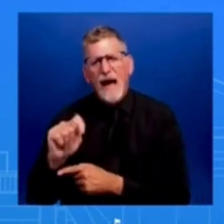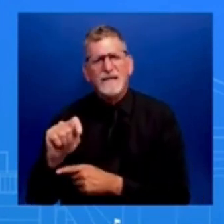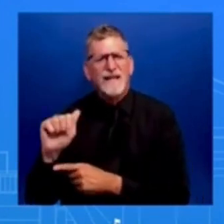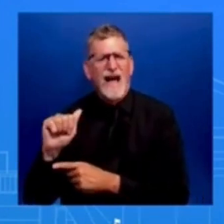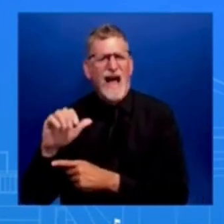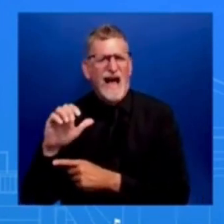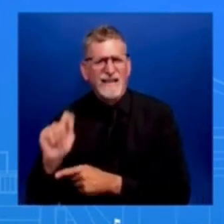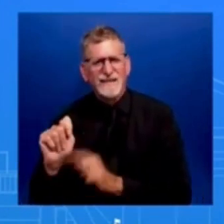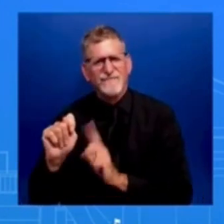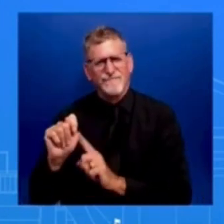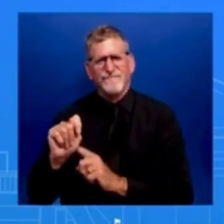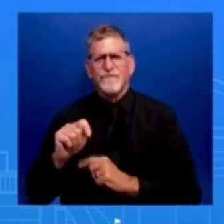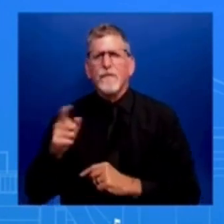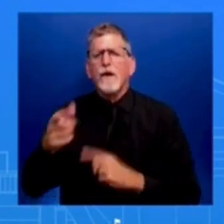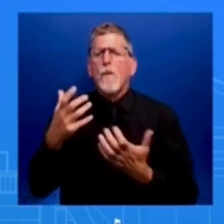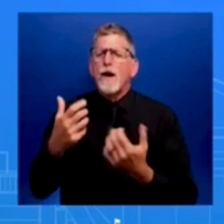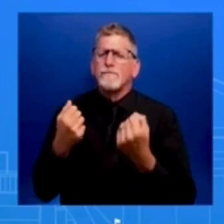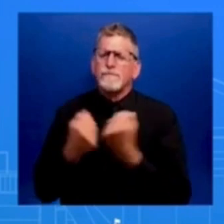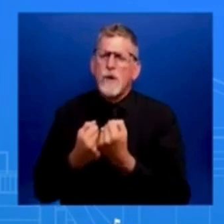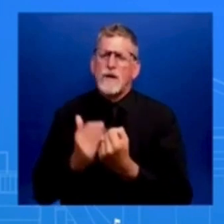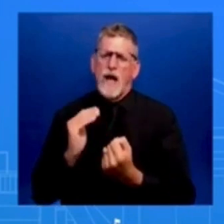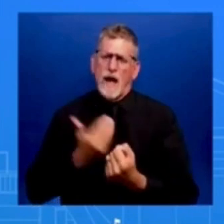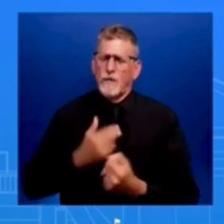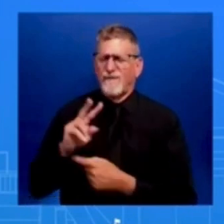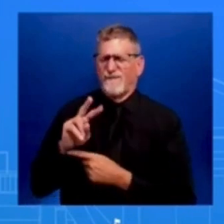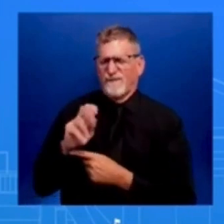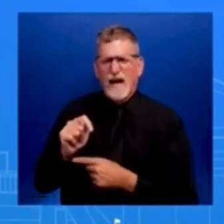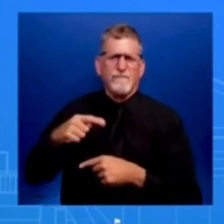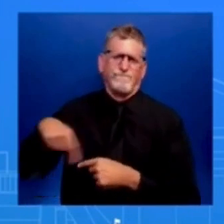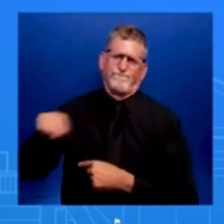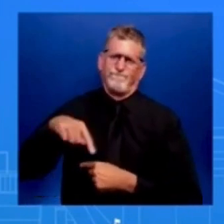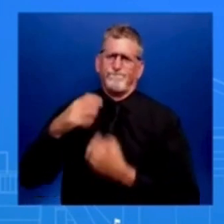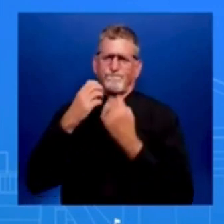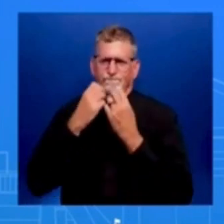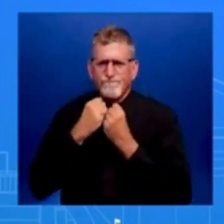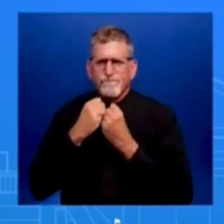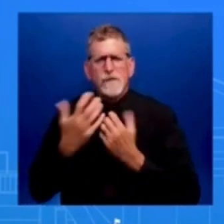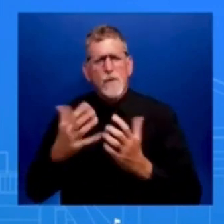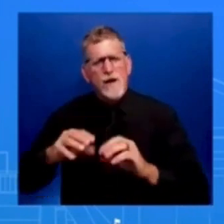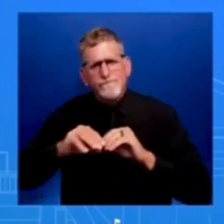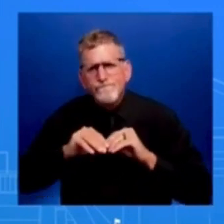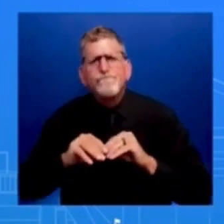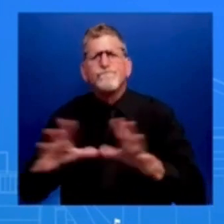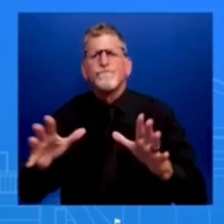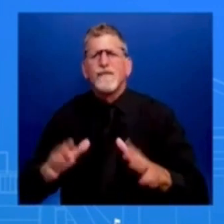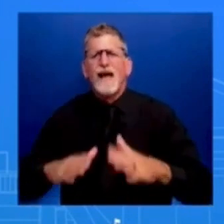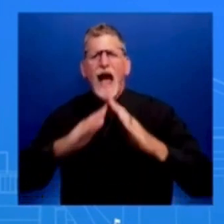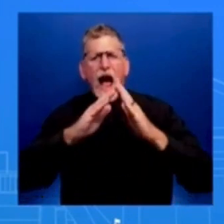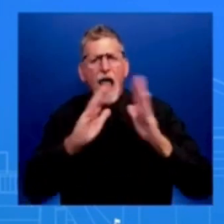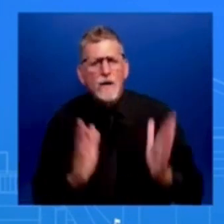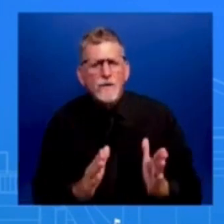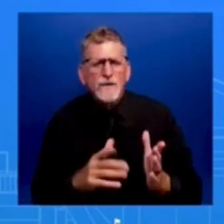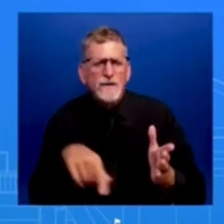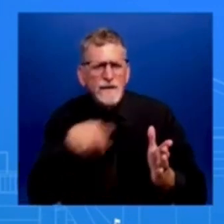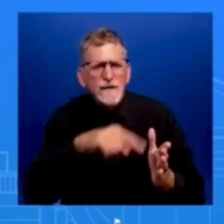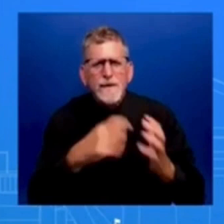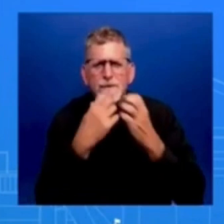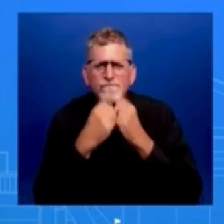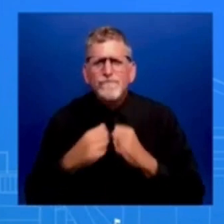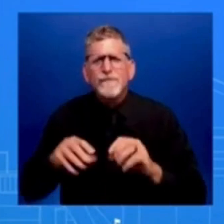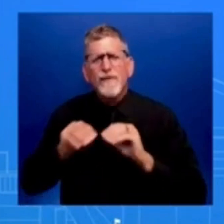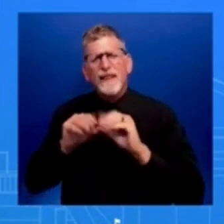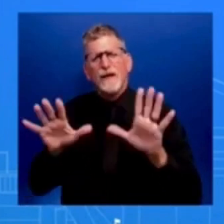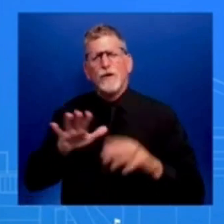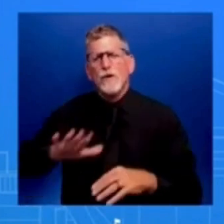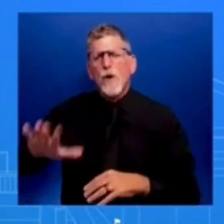they build on our progress to expand medical care and housing guarantees for veterans, invest in VA medical facilities,